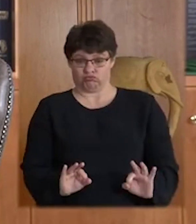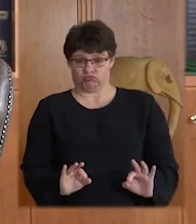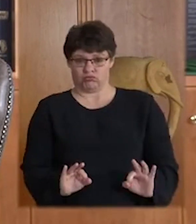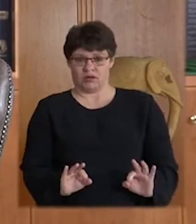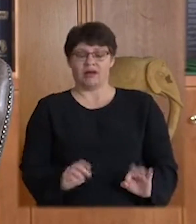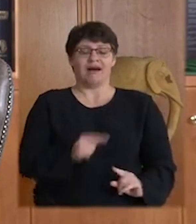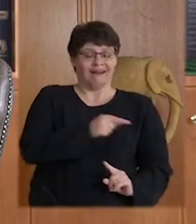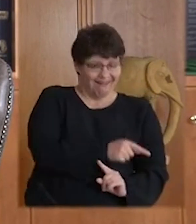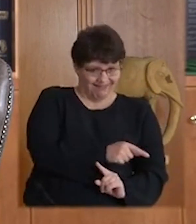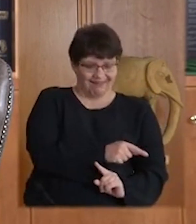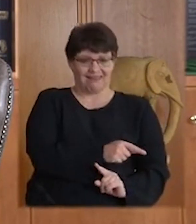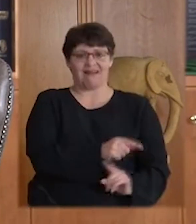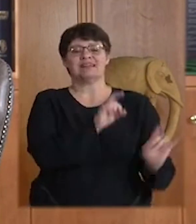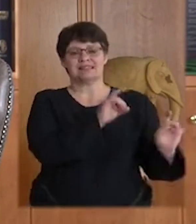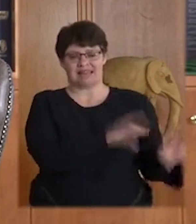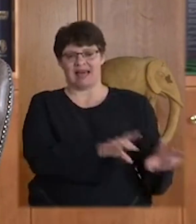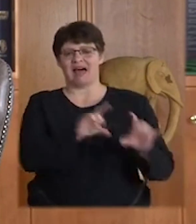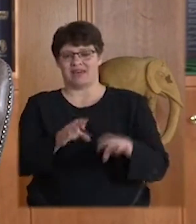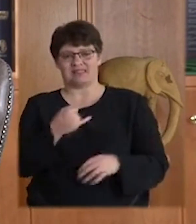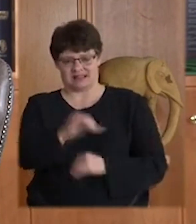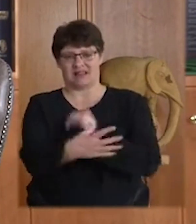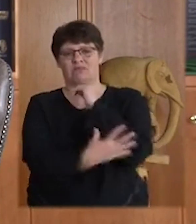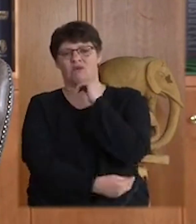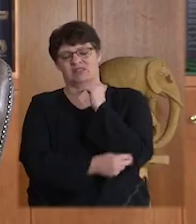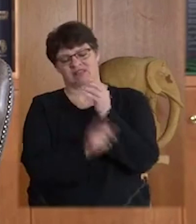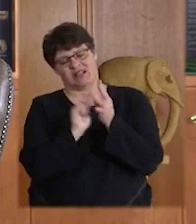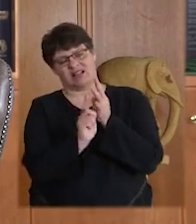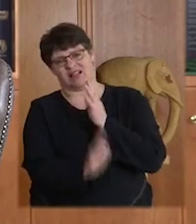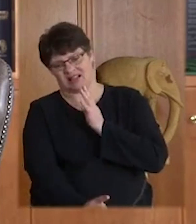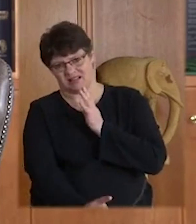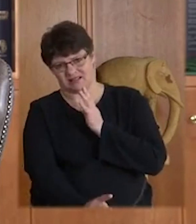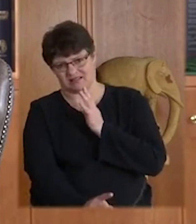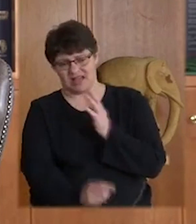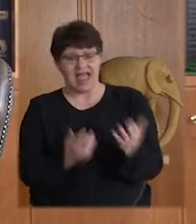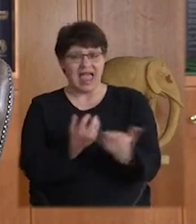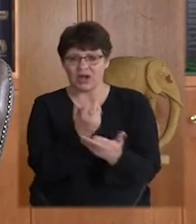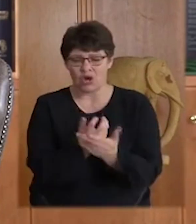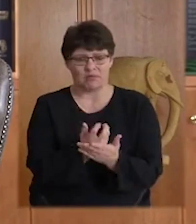we will still have to confront a contracting economy,